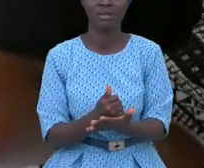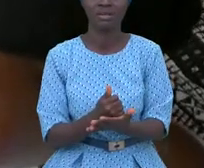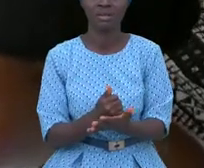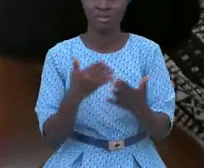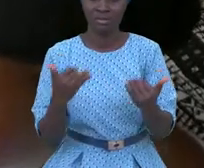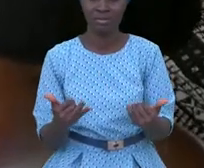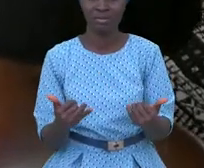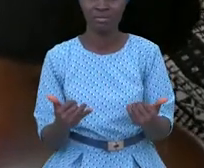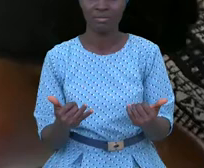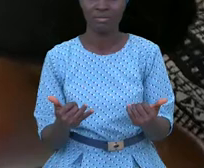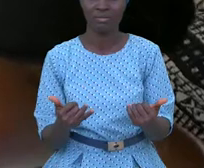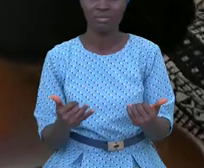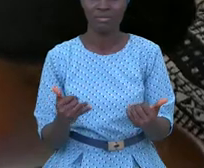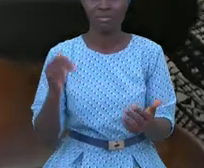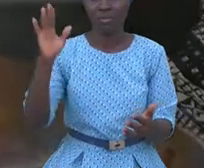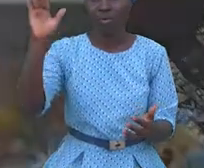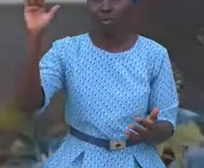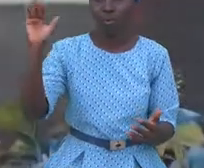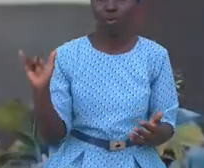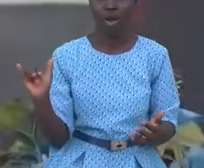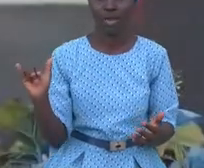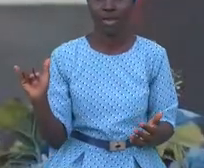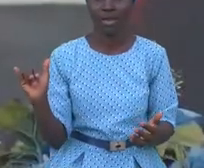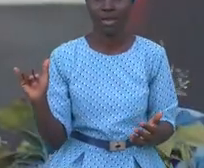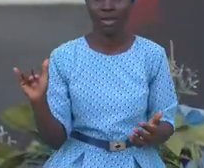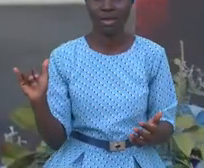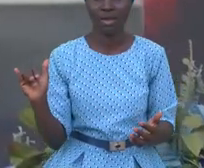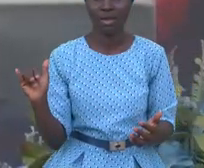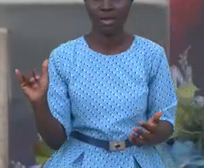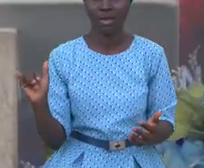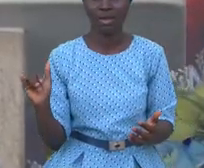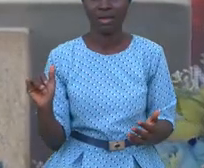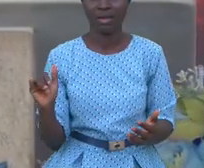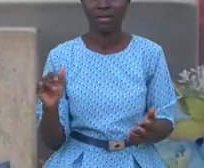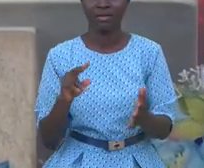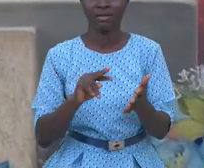come to why. Why? That's yearning,